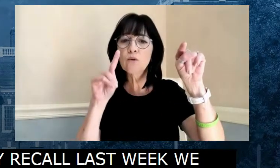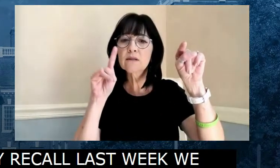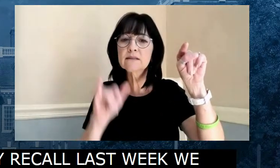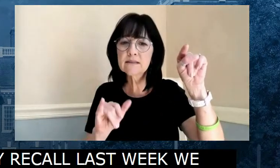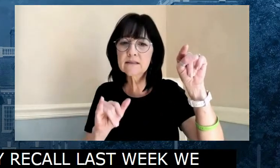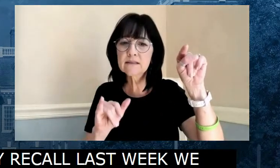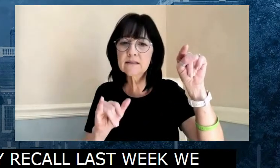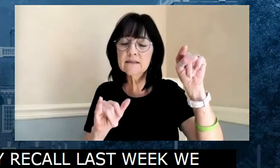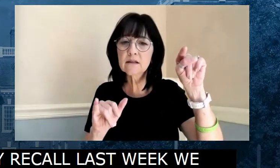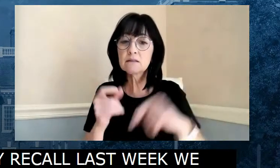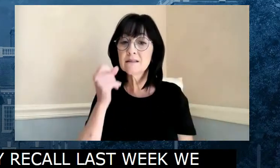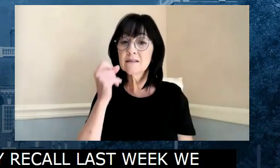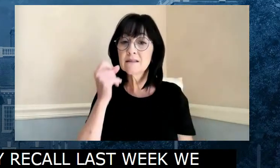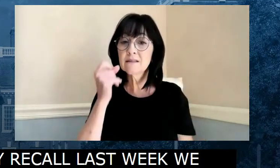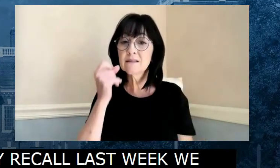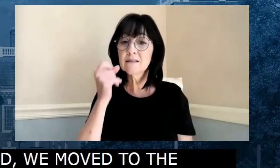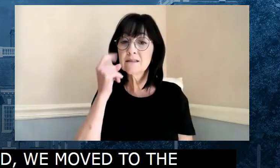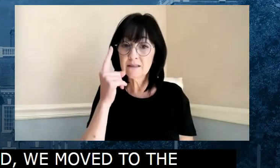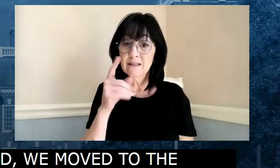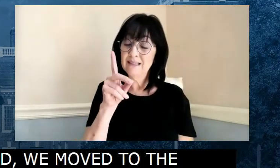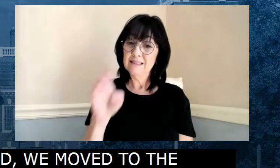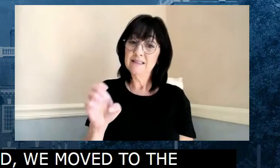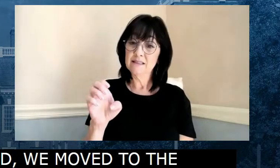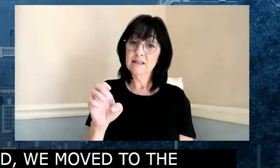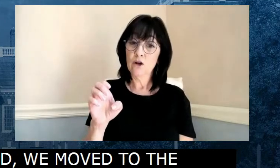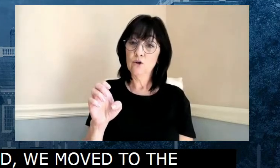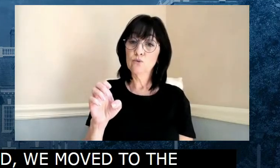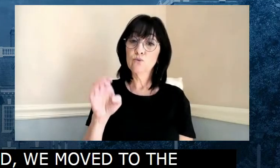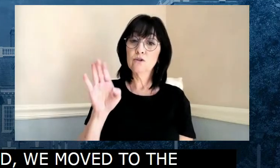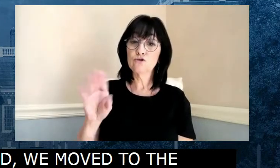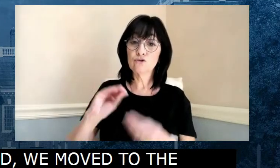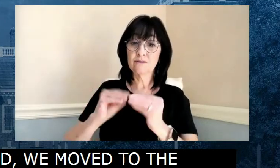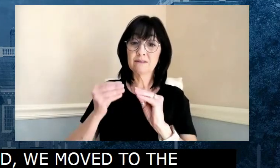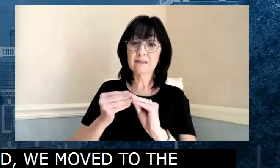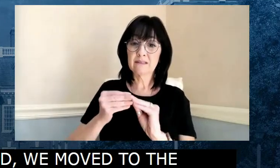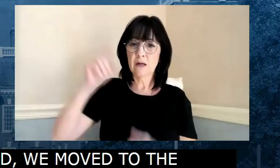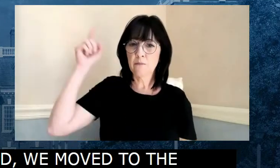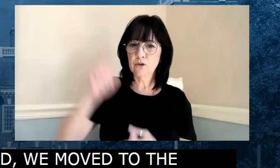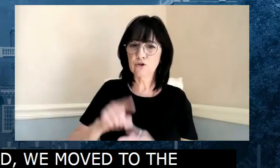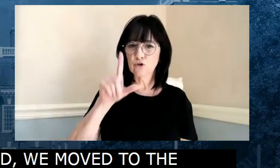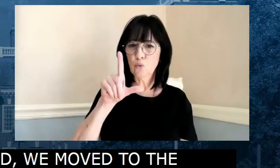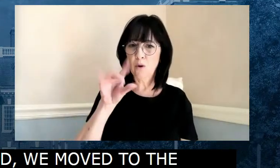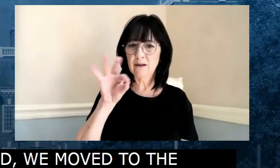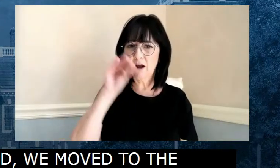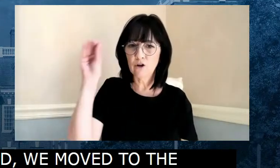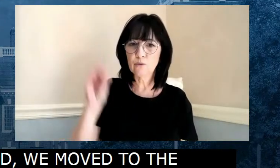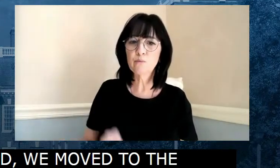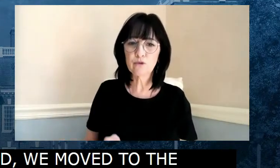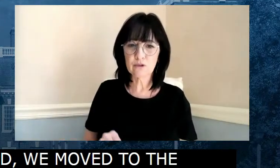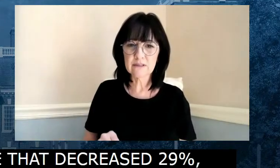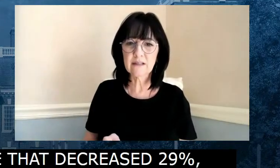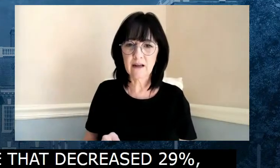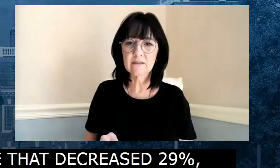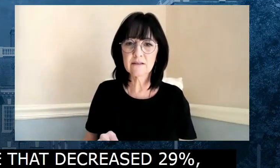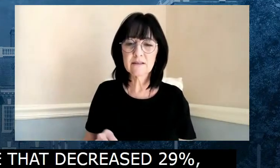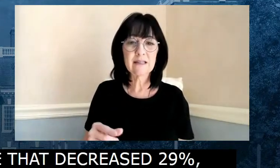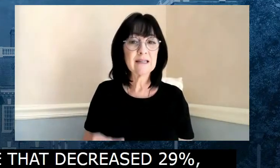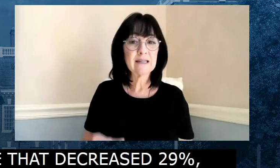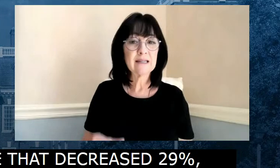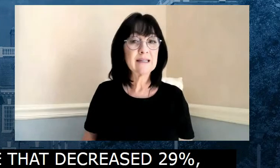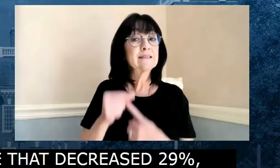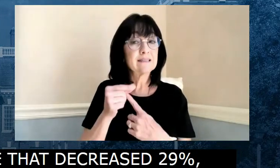has decreased 29% since last week, and the positivity rate has decreased except for Sussex